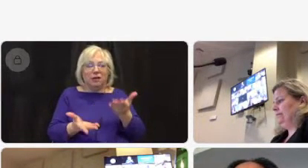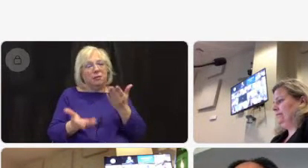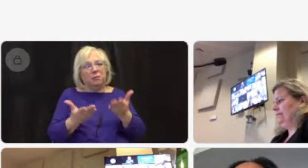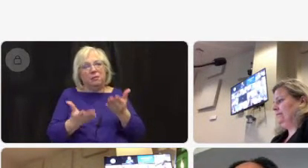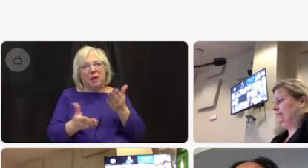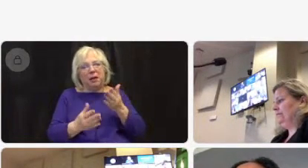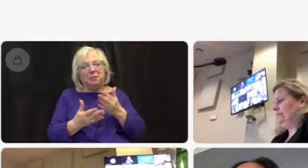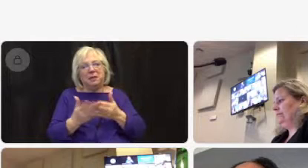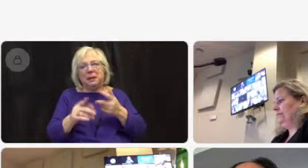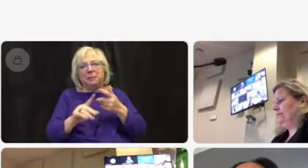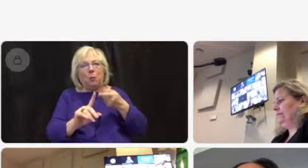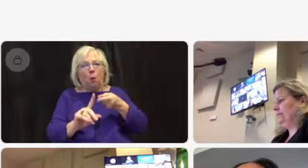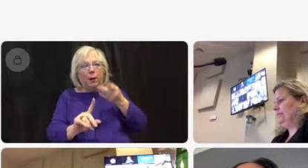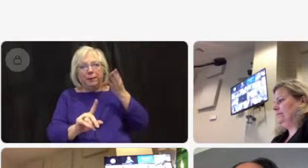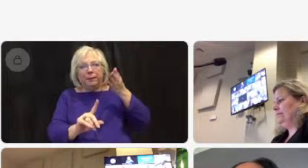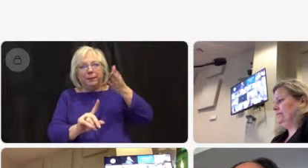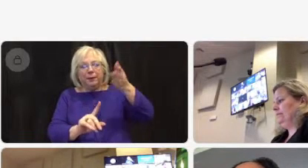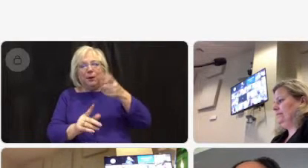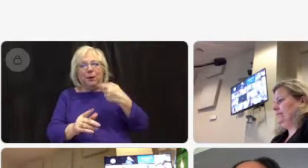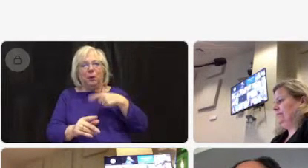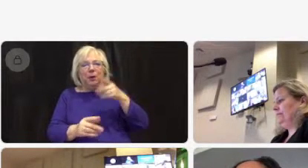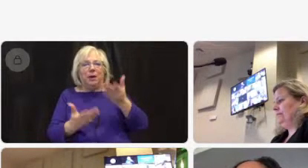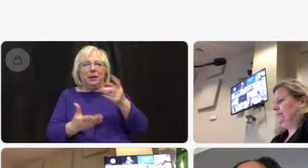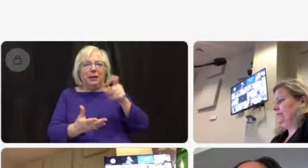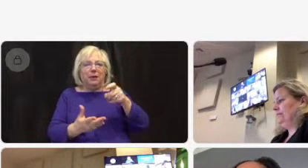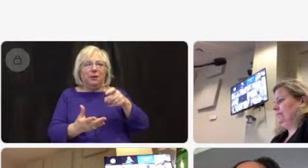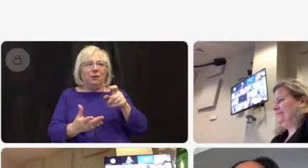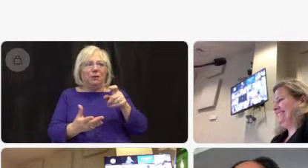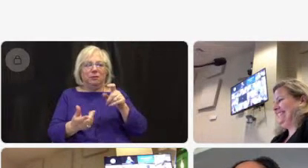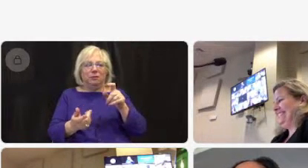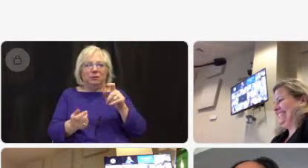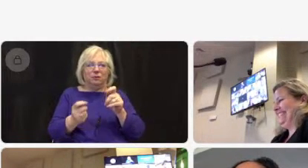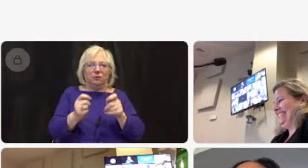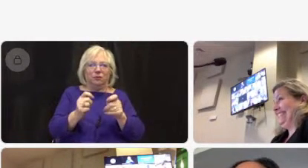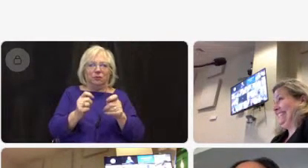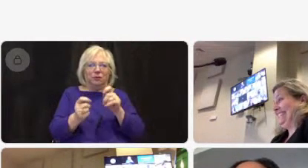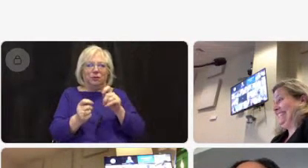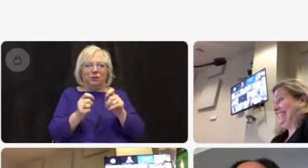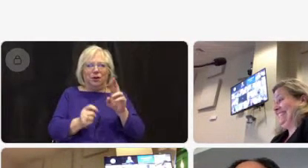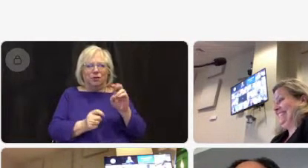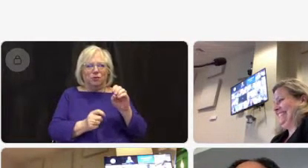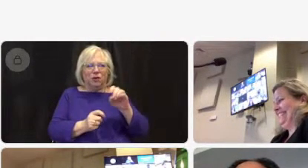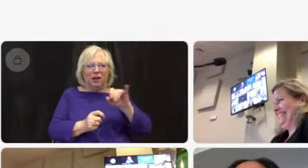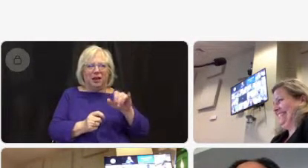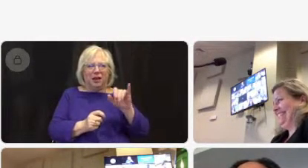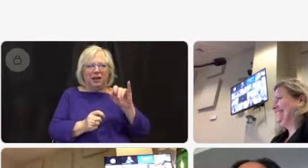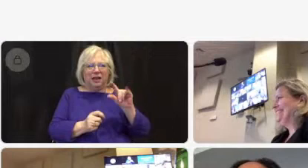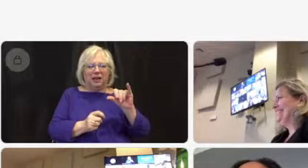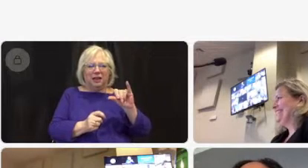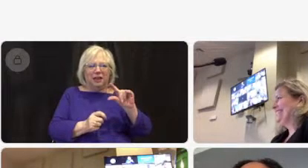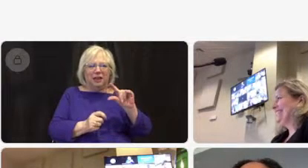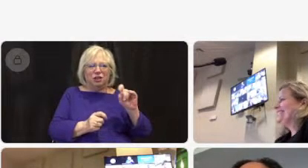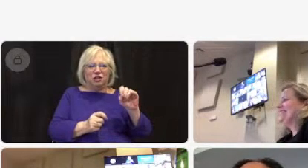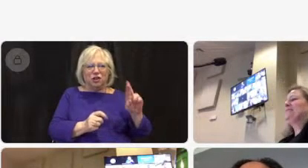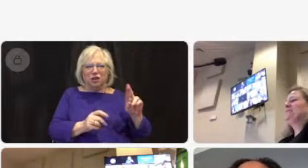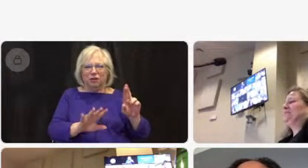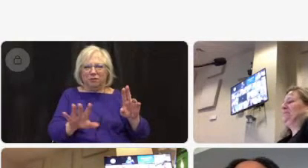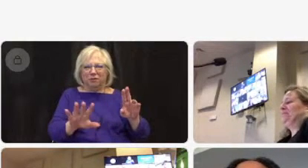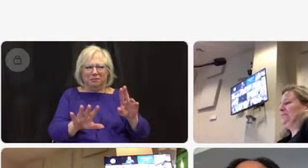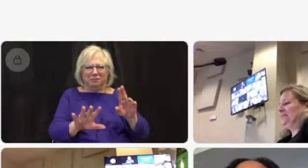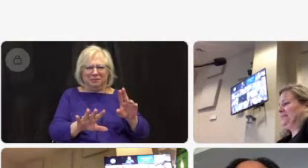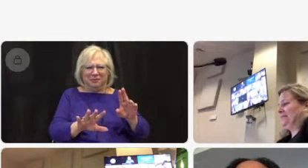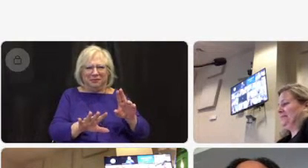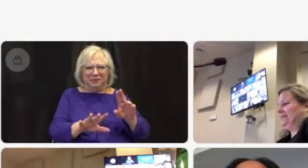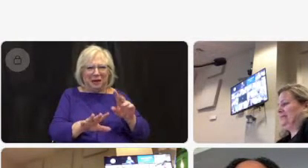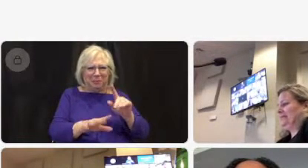that we may need to rejigger. I'm using your words. I hadn't used that before, Director Hines, but you can figure